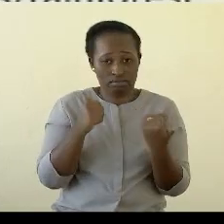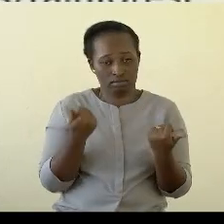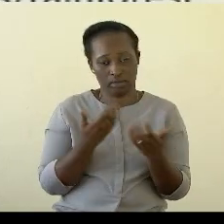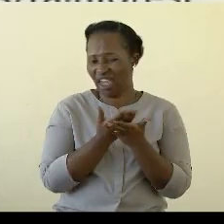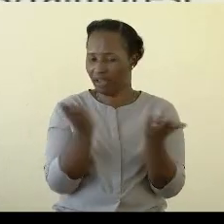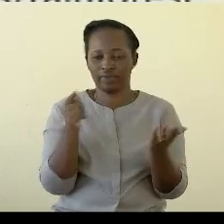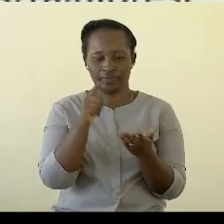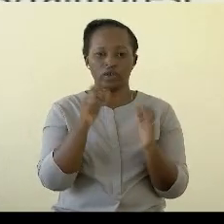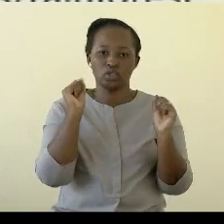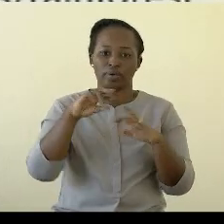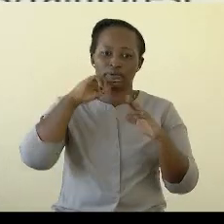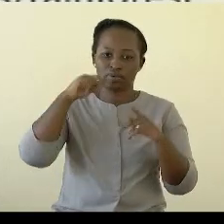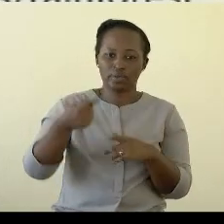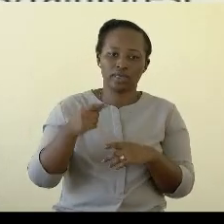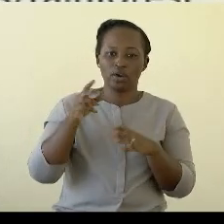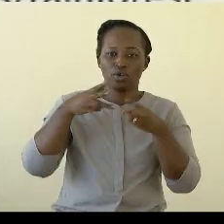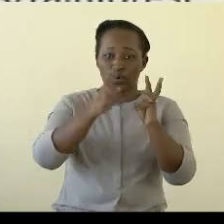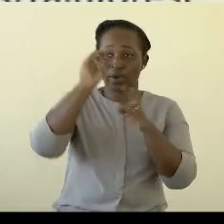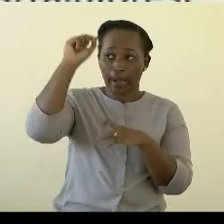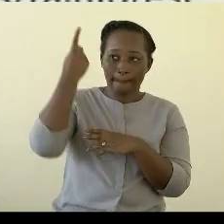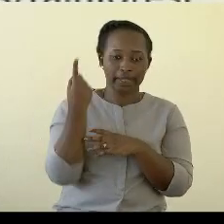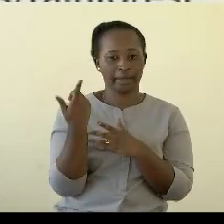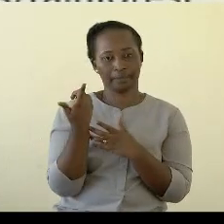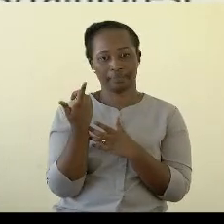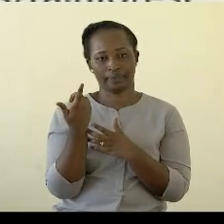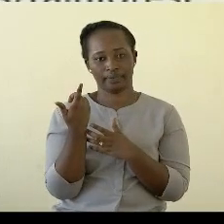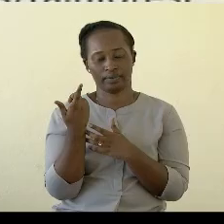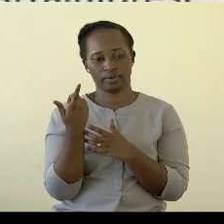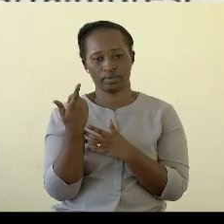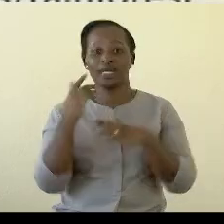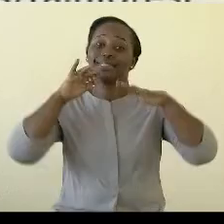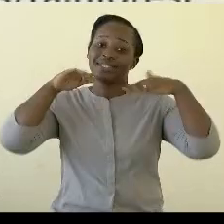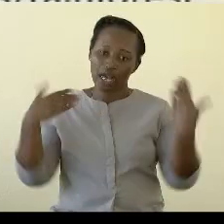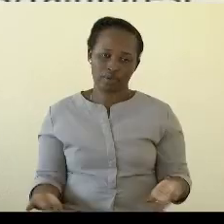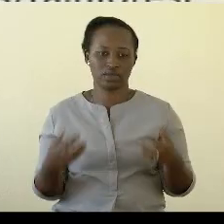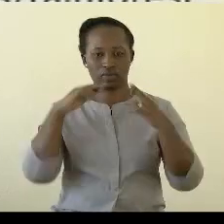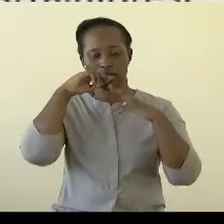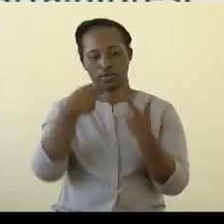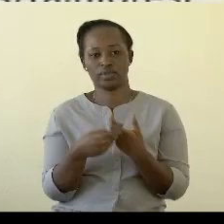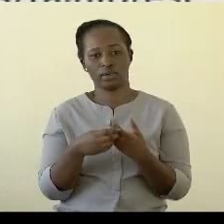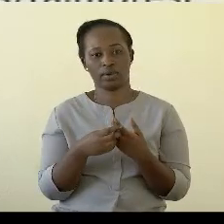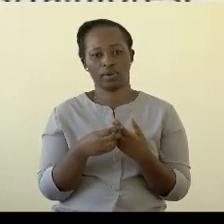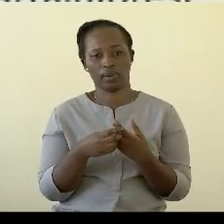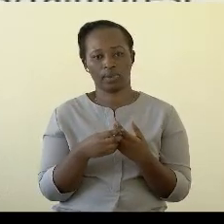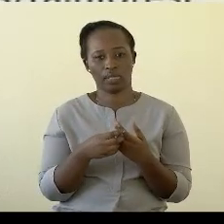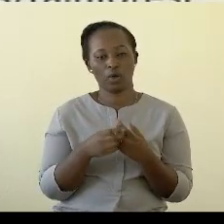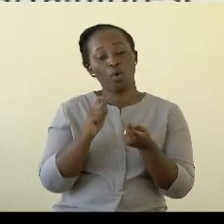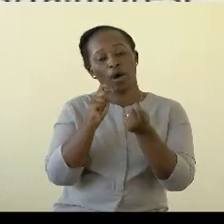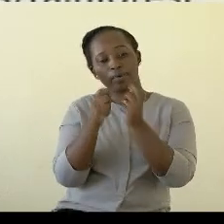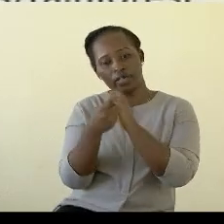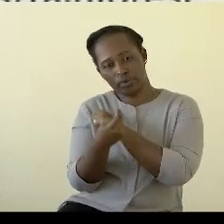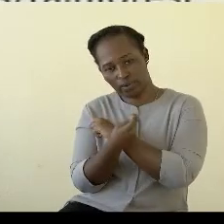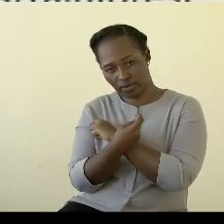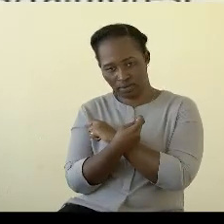So you can either answer this way, like we've just talked about, or you reverse it. You go